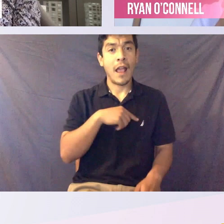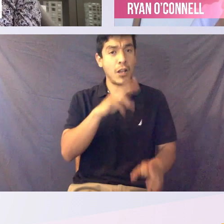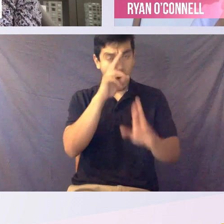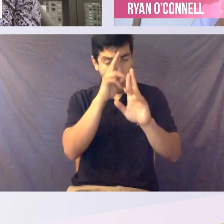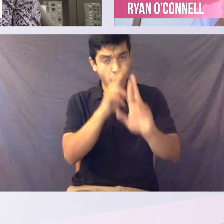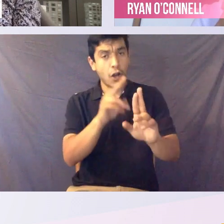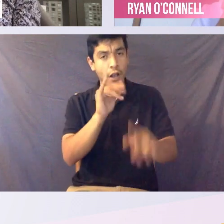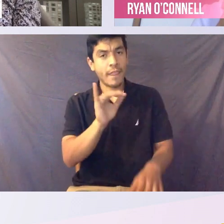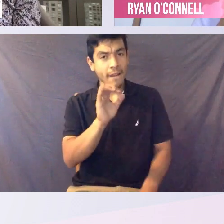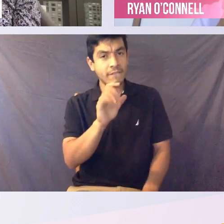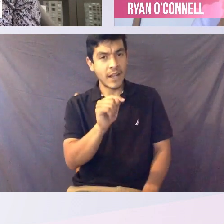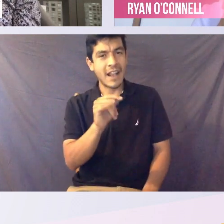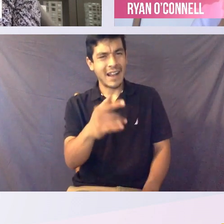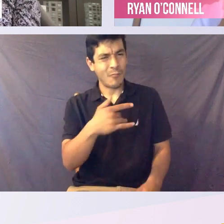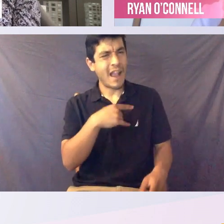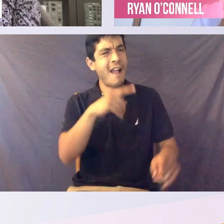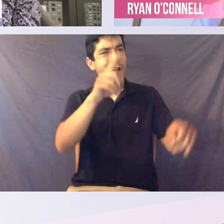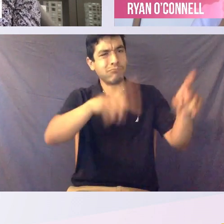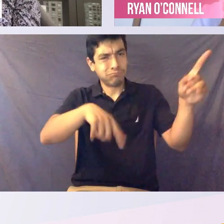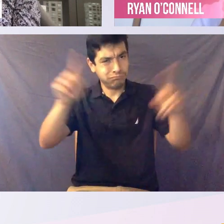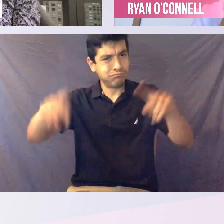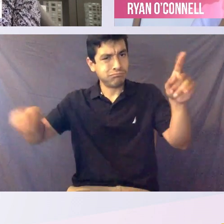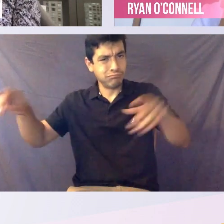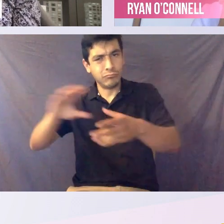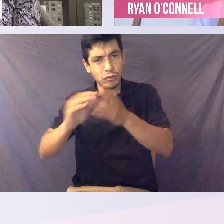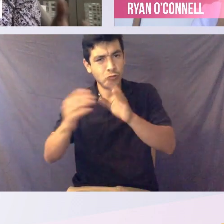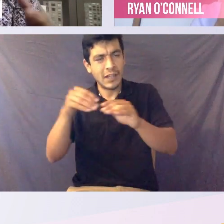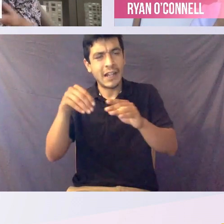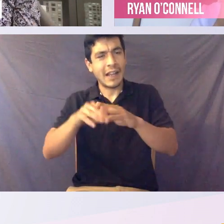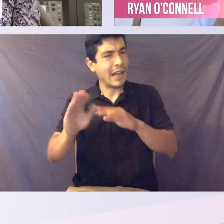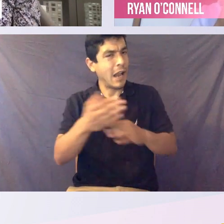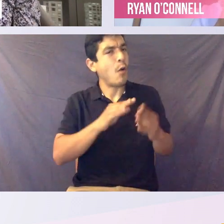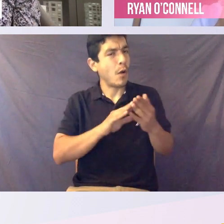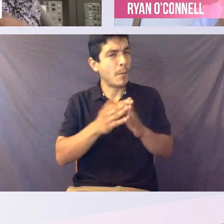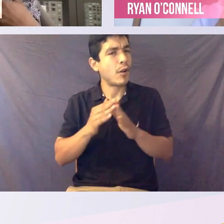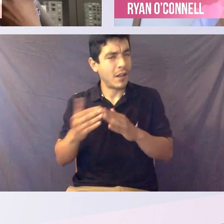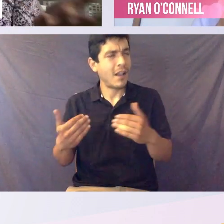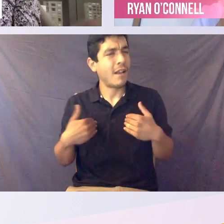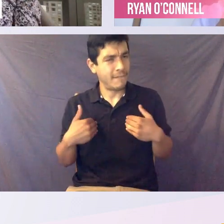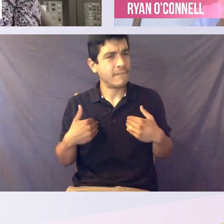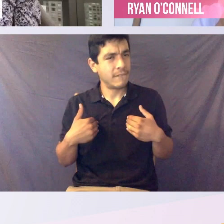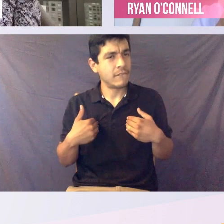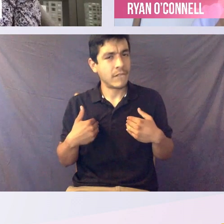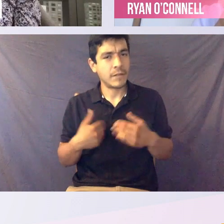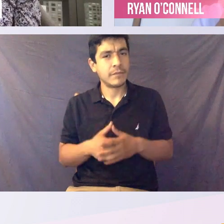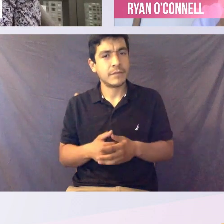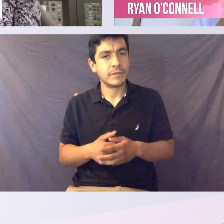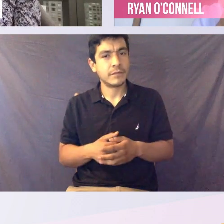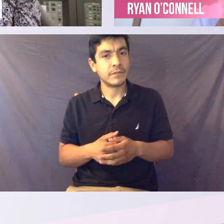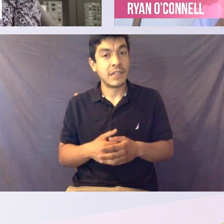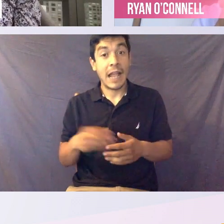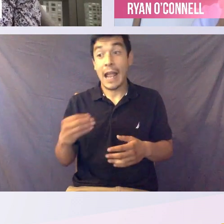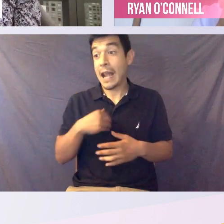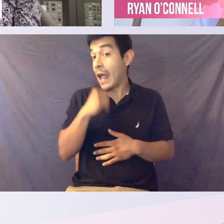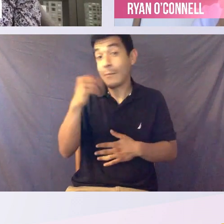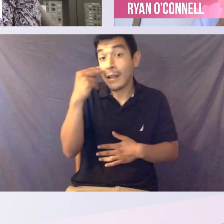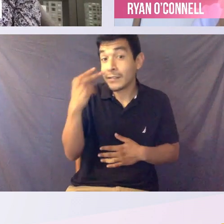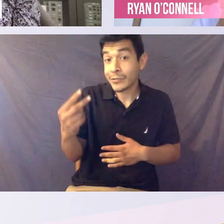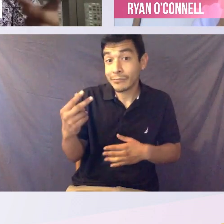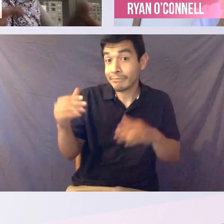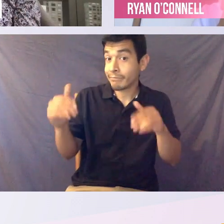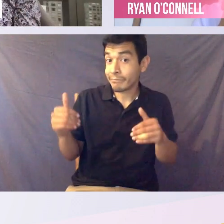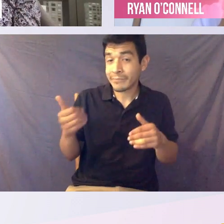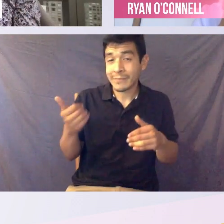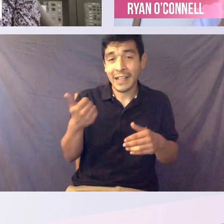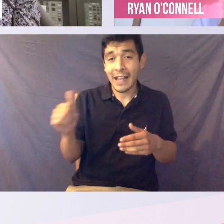that there's diversity within our community. And yet, I'm not really seeing a lot of other trans